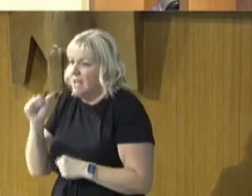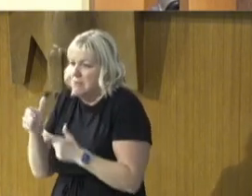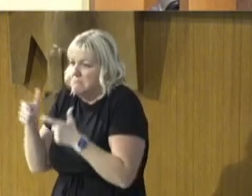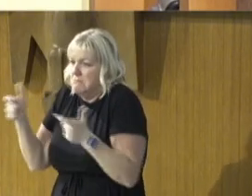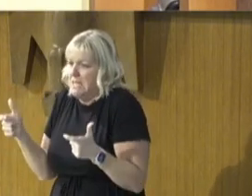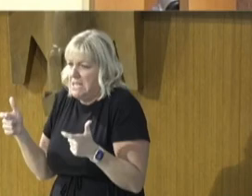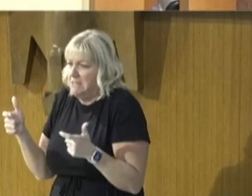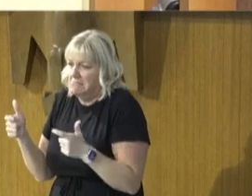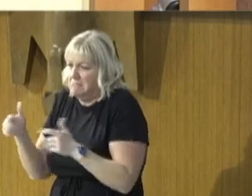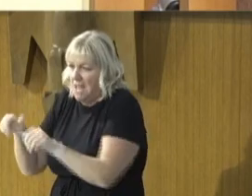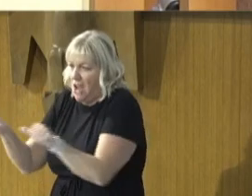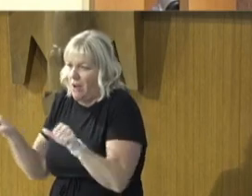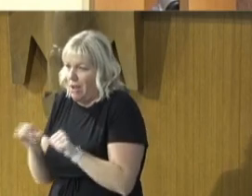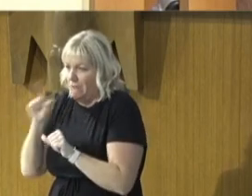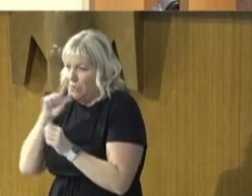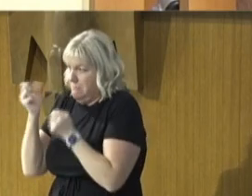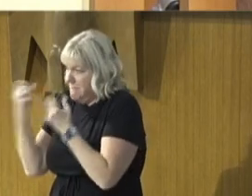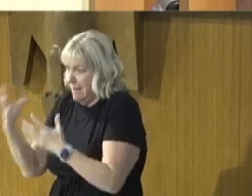towns.